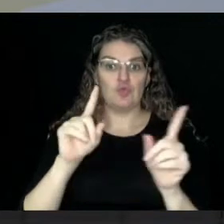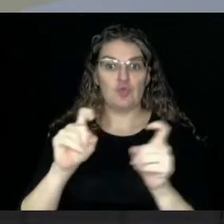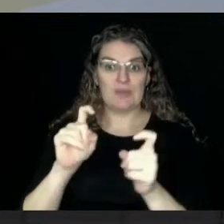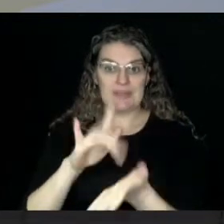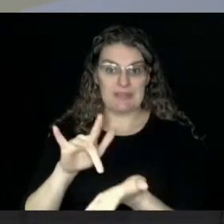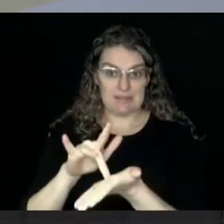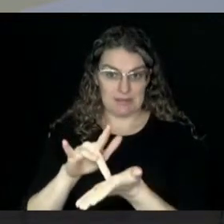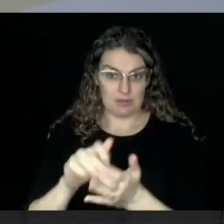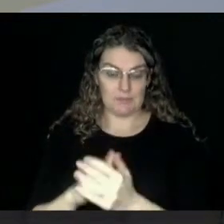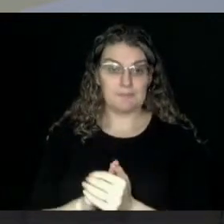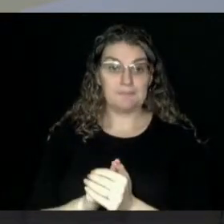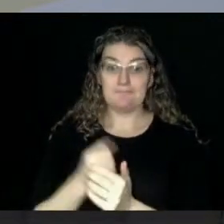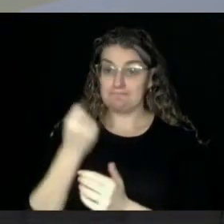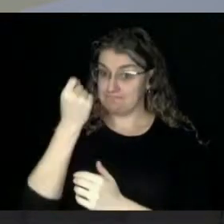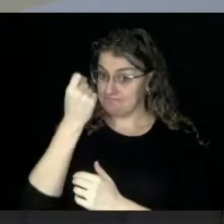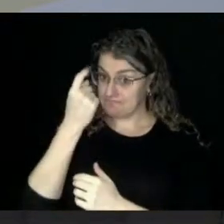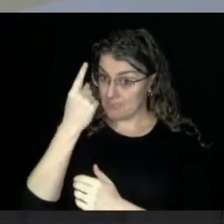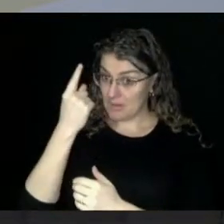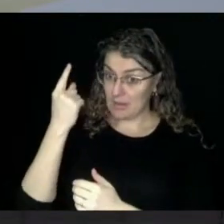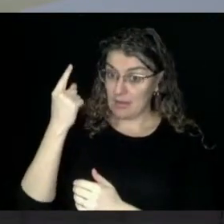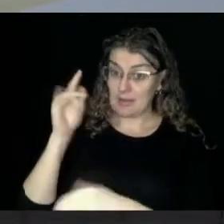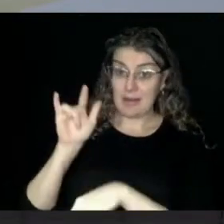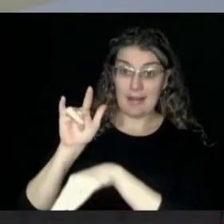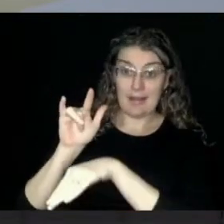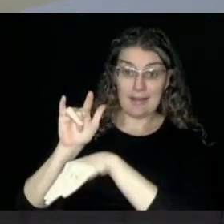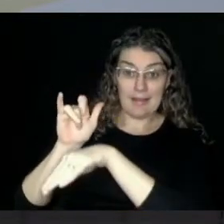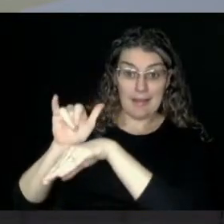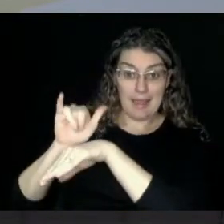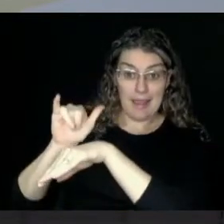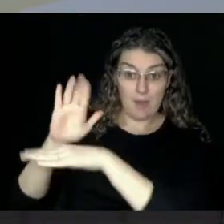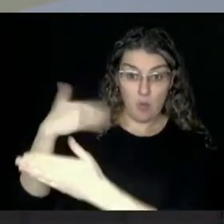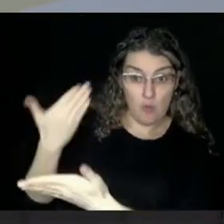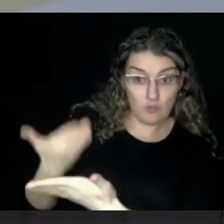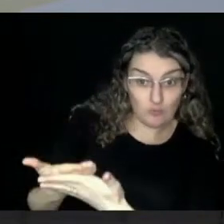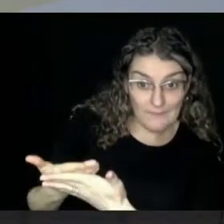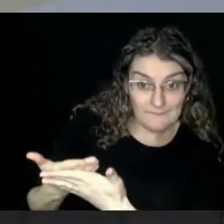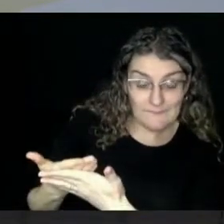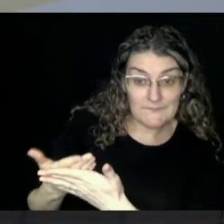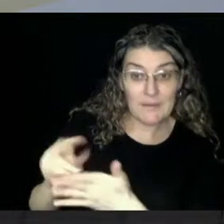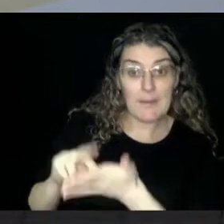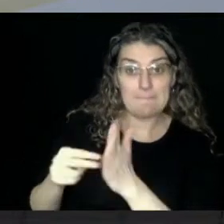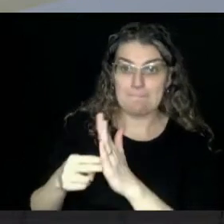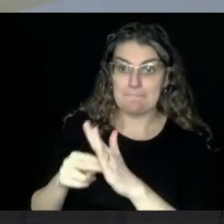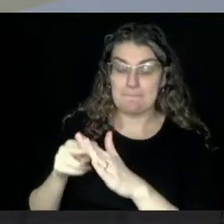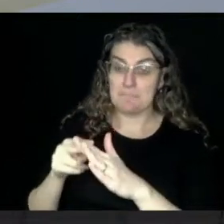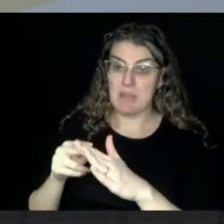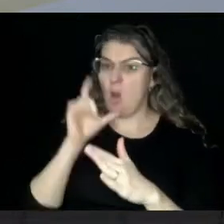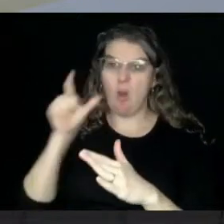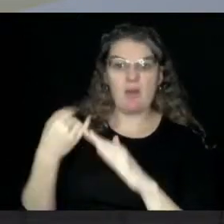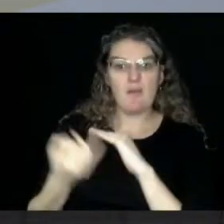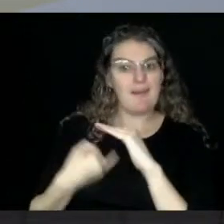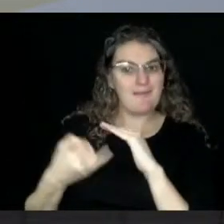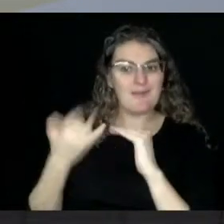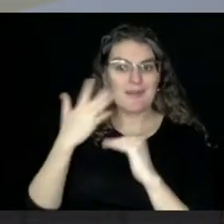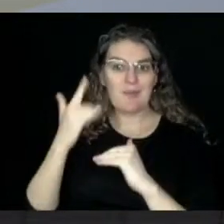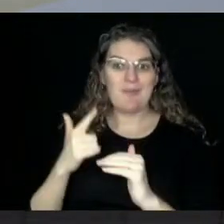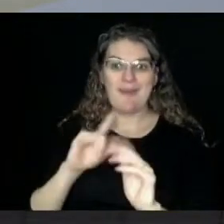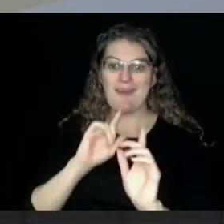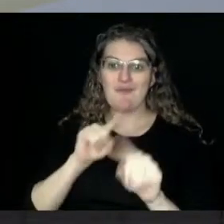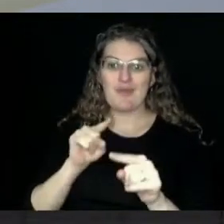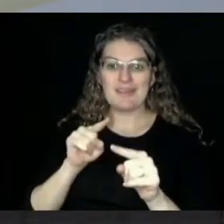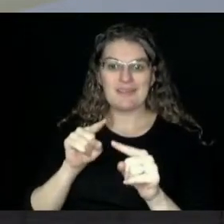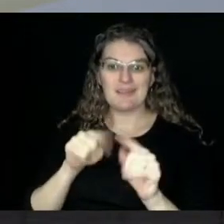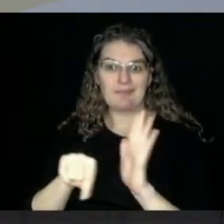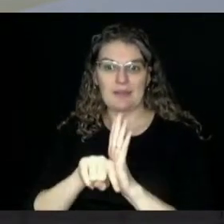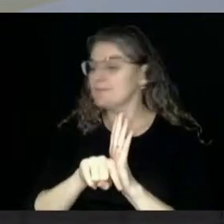on arrival at the Charlottetown Airport does not change the requirement of individuals to self-isolate. The results